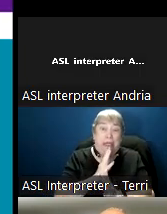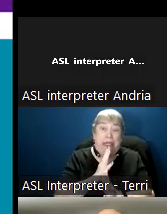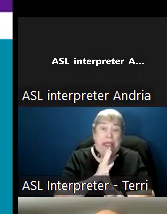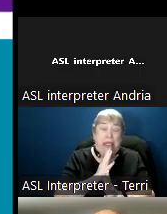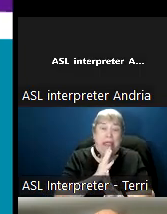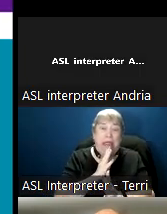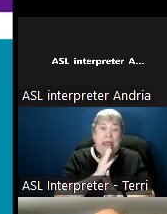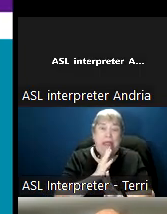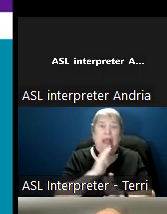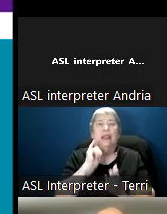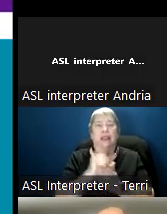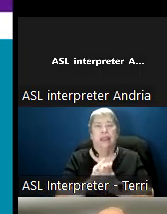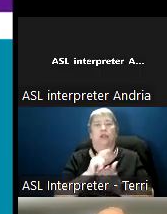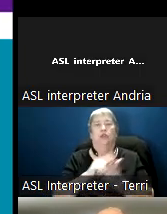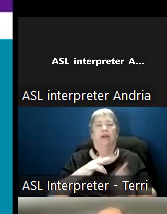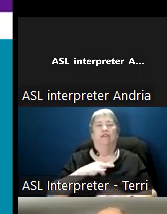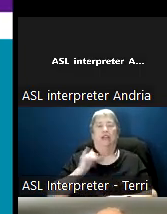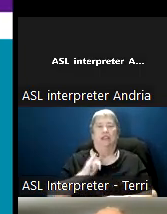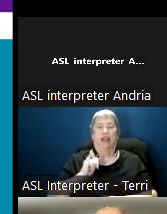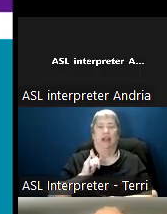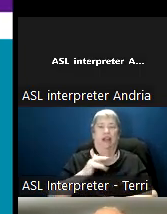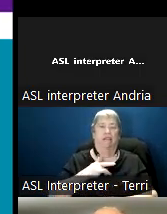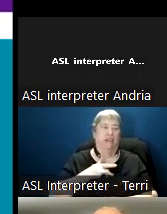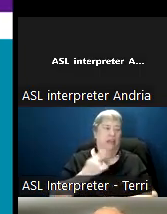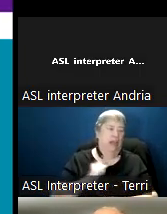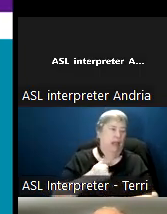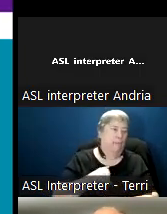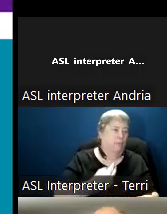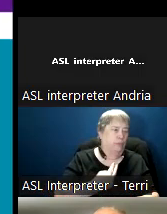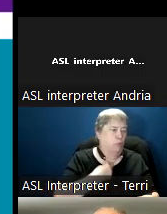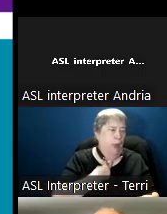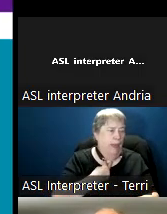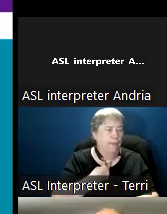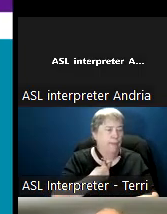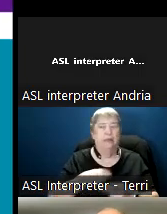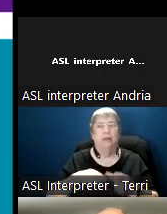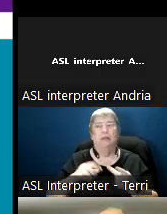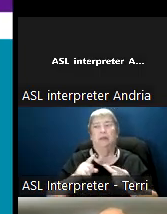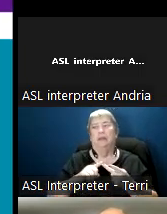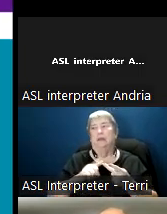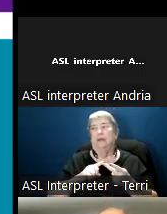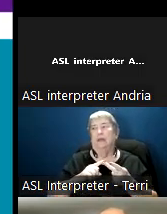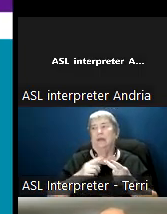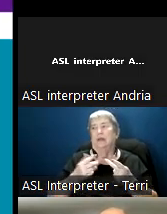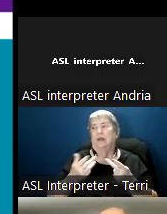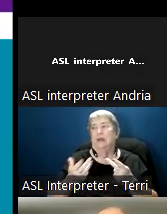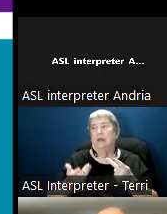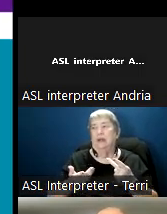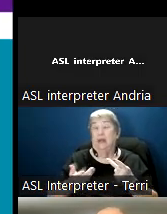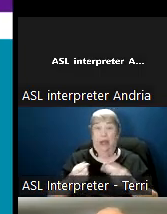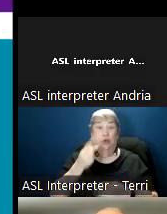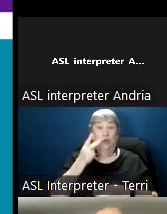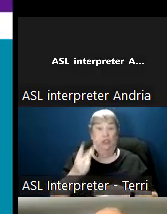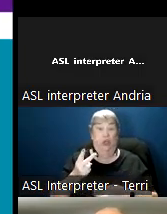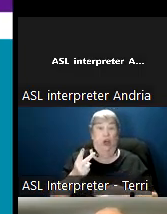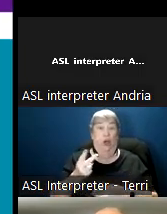what it's like, that feeling of being trapped, right? And you saw the